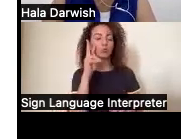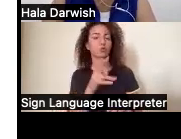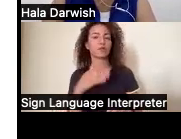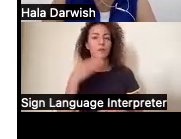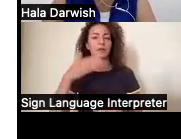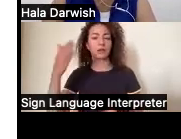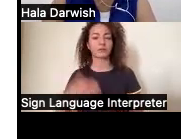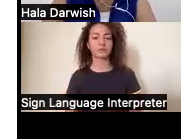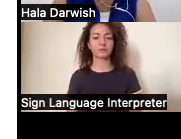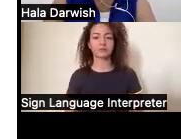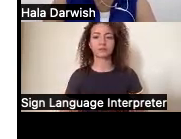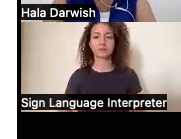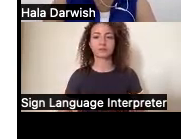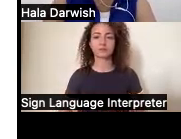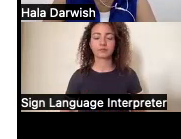I have issues.